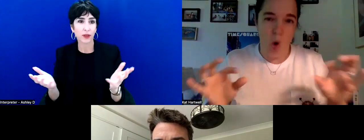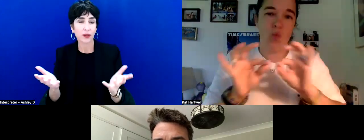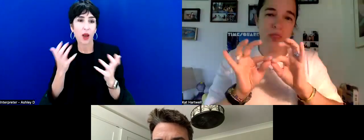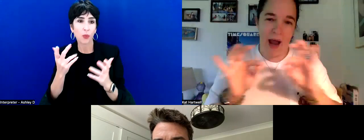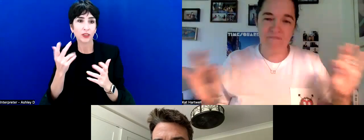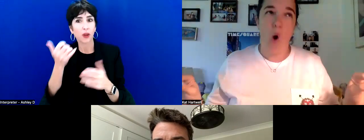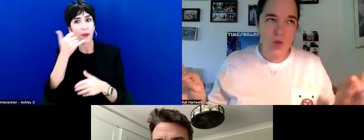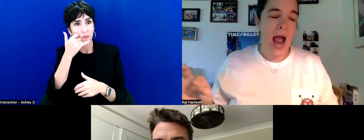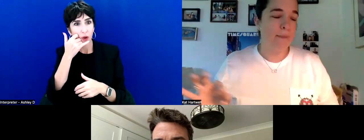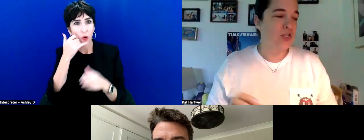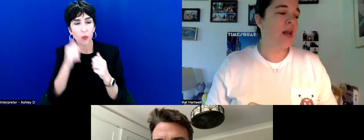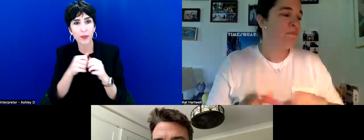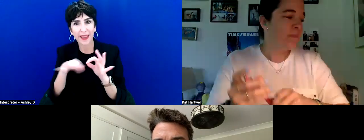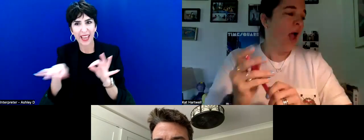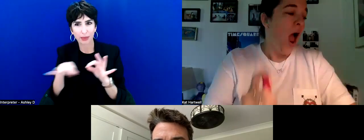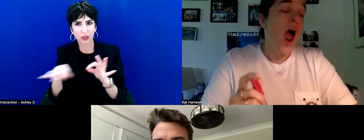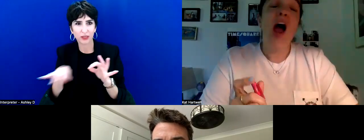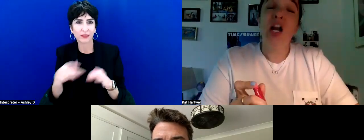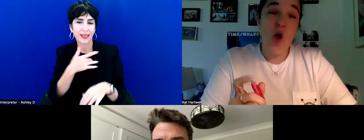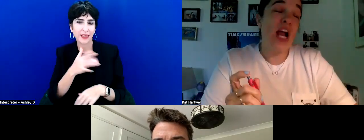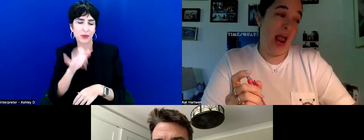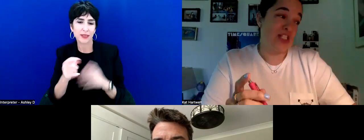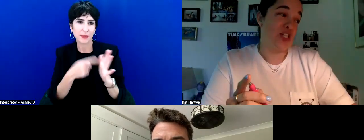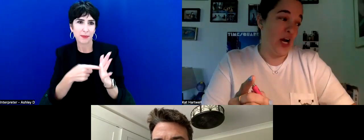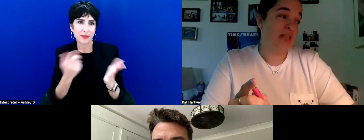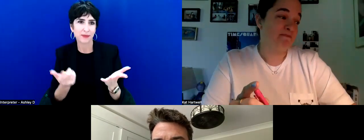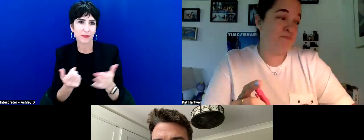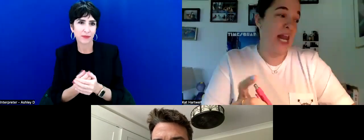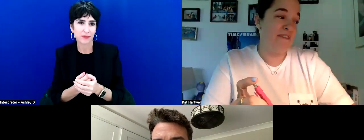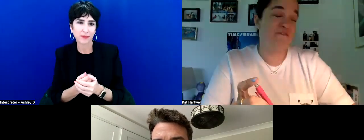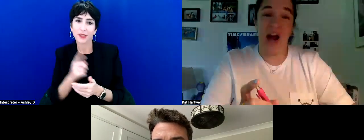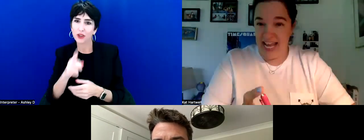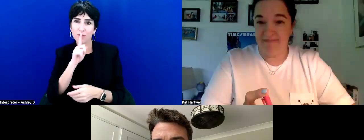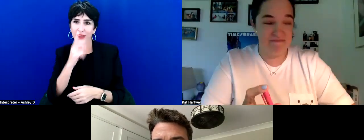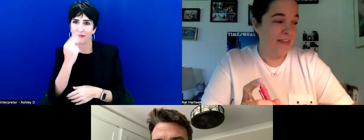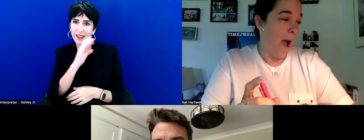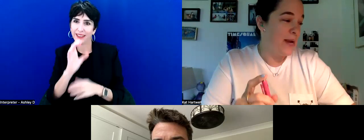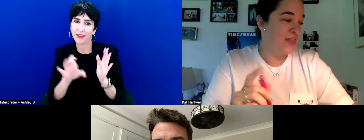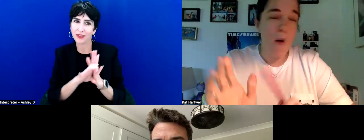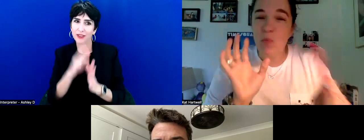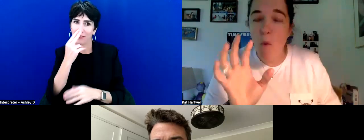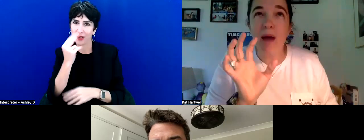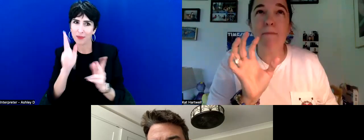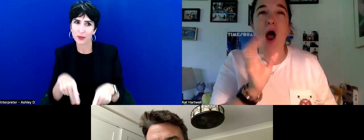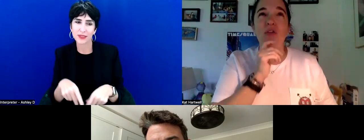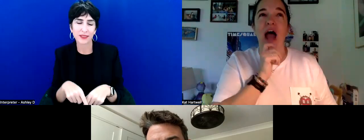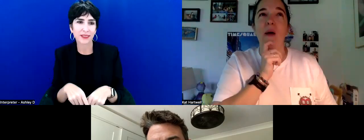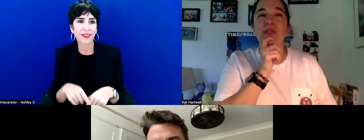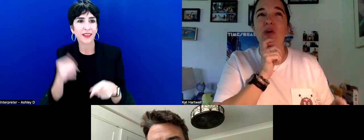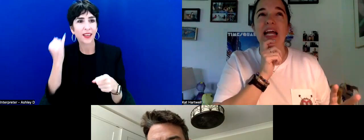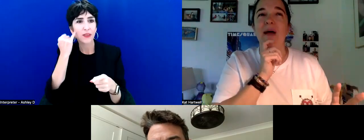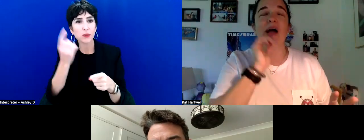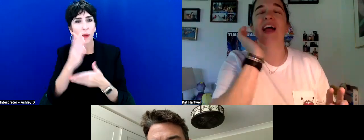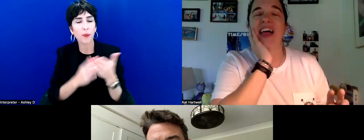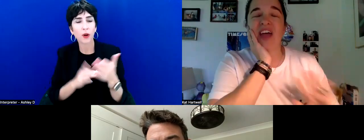my phone with my phone caption. Your character, pretty funny. I mean, there was one part that